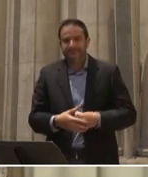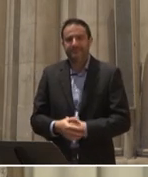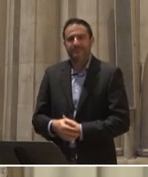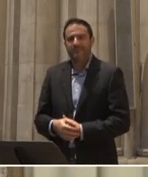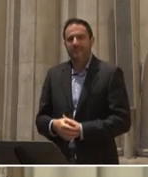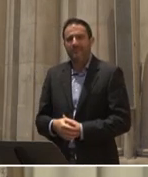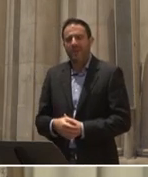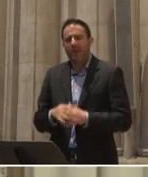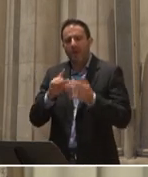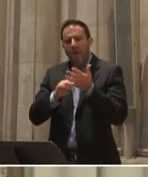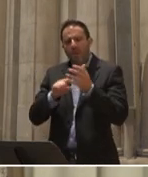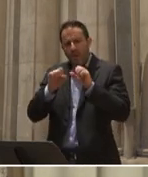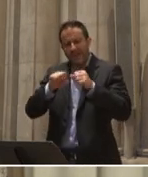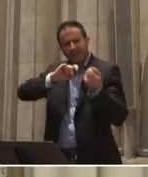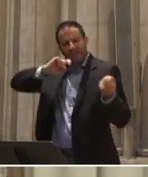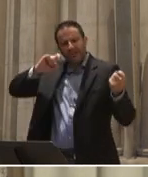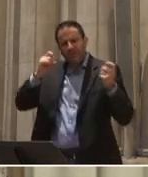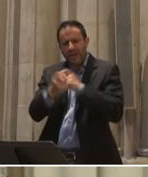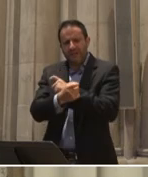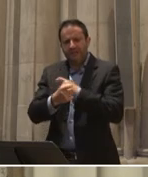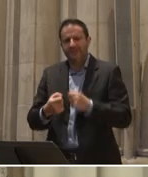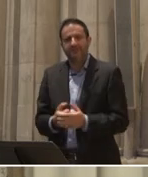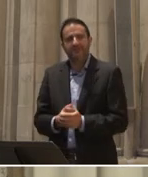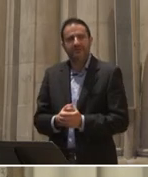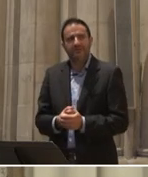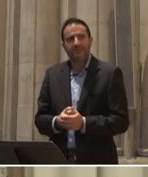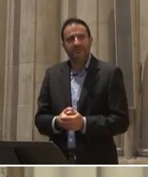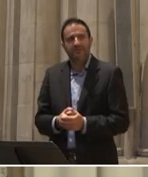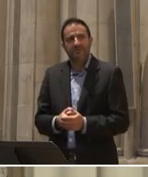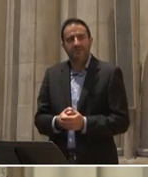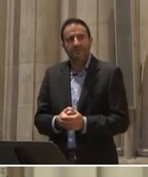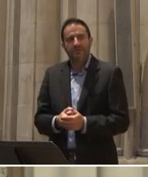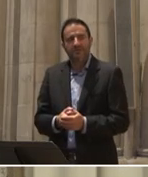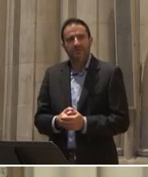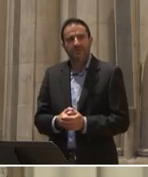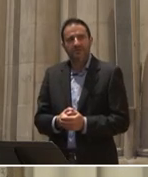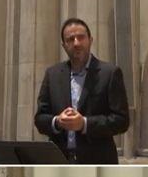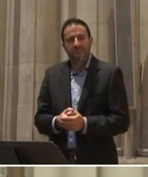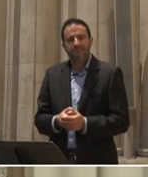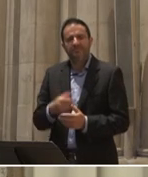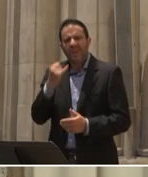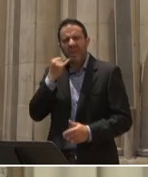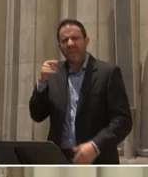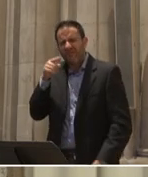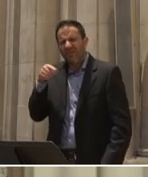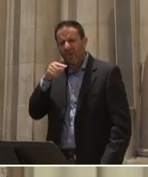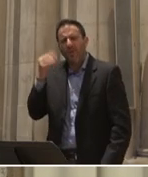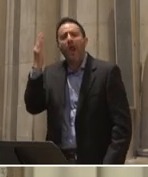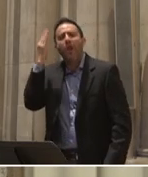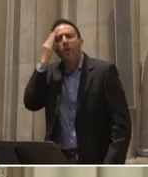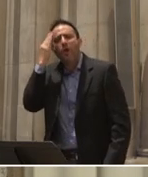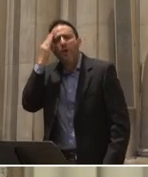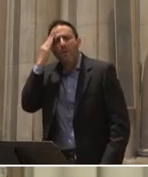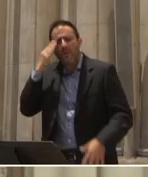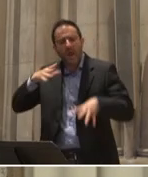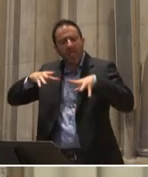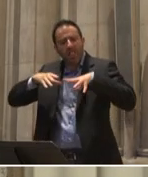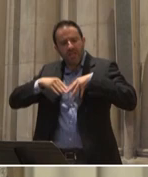And what might change as a result of you knowing and